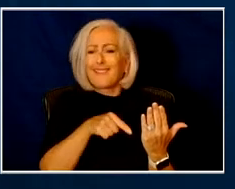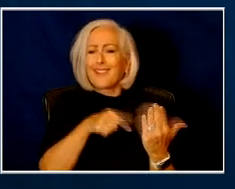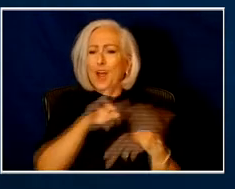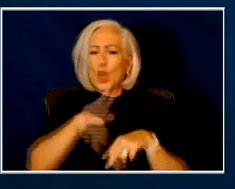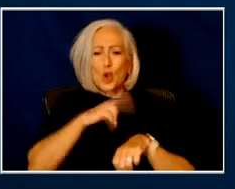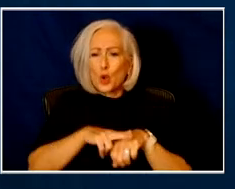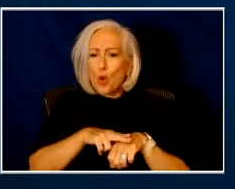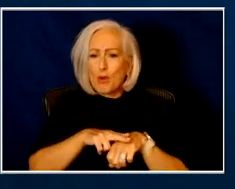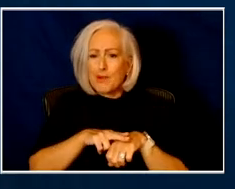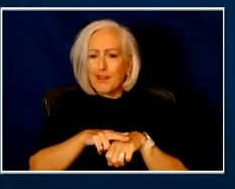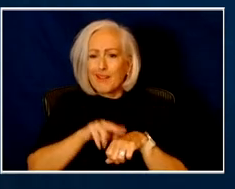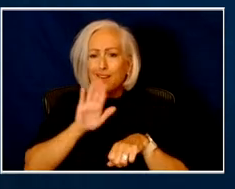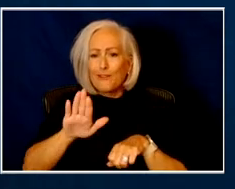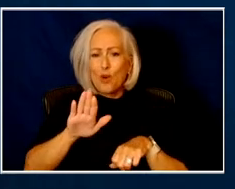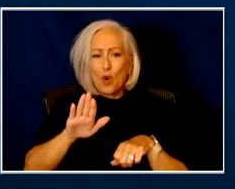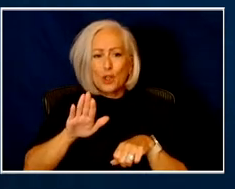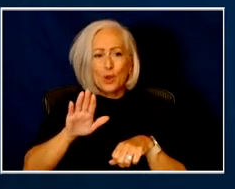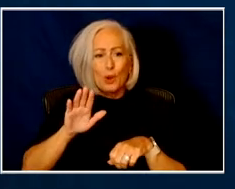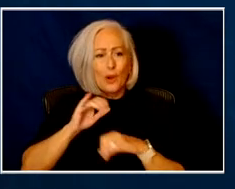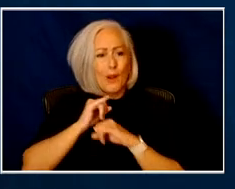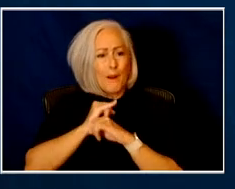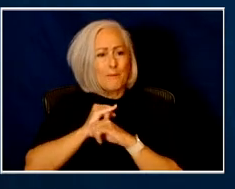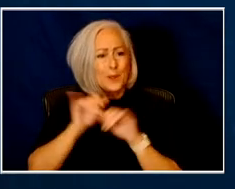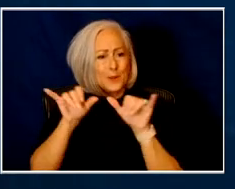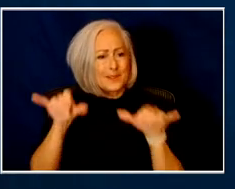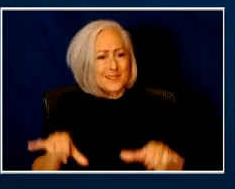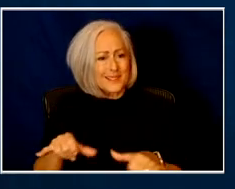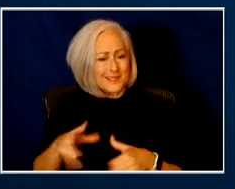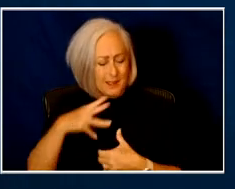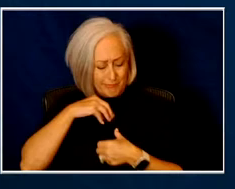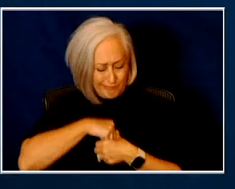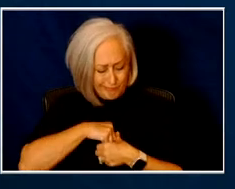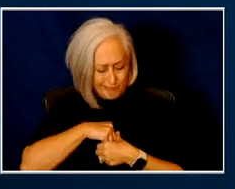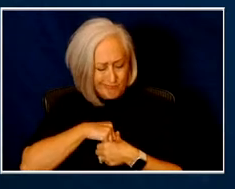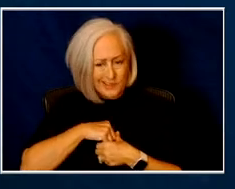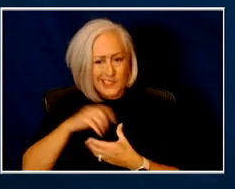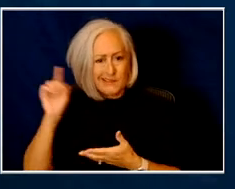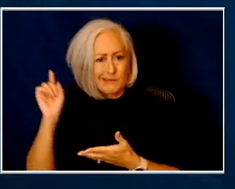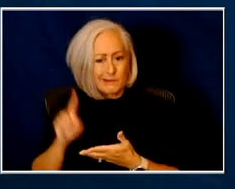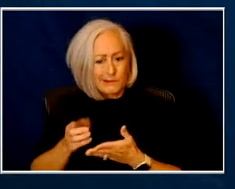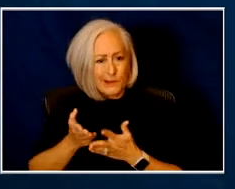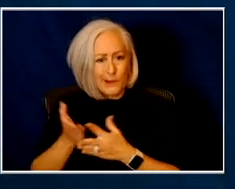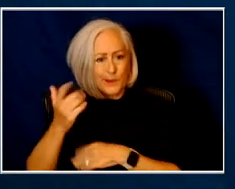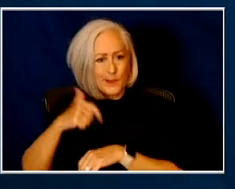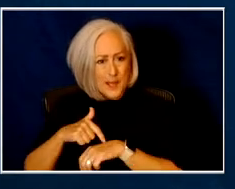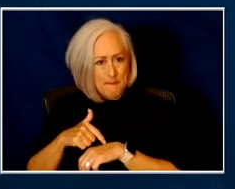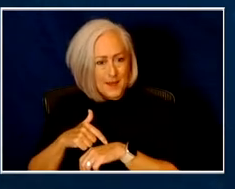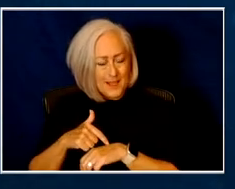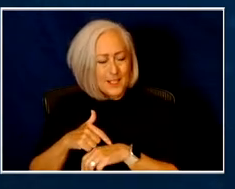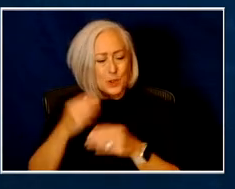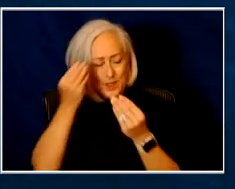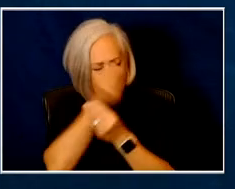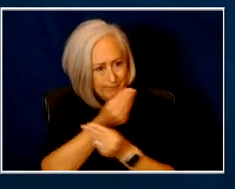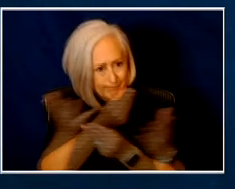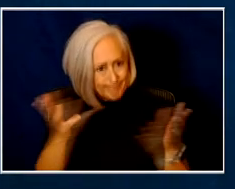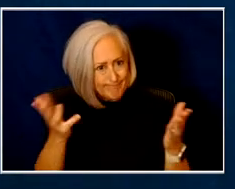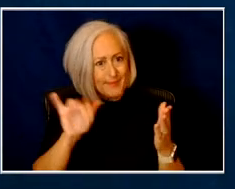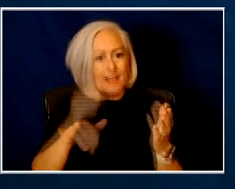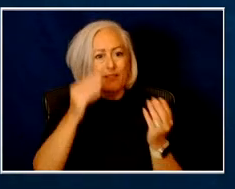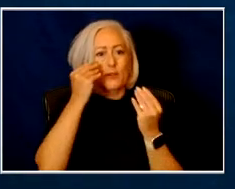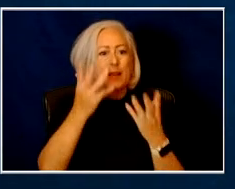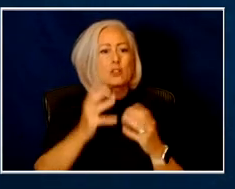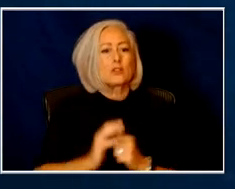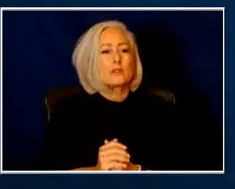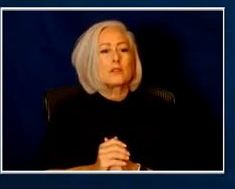system and you said that twice and I think we just need to to hammer that home more to the community the other issue is you talked about these